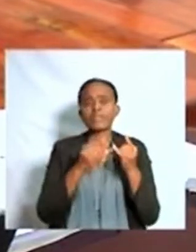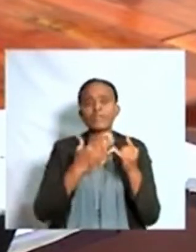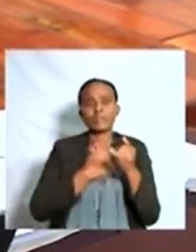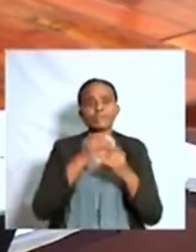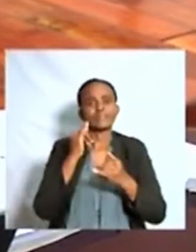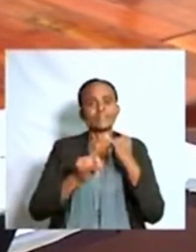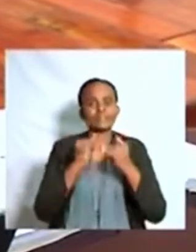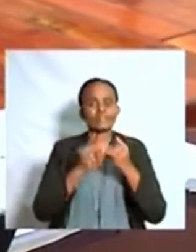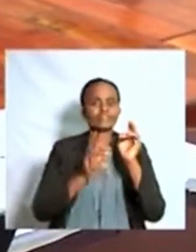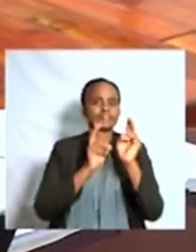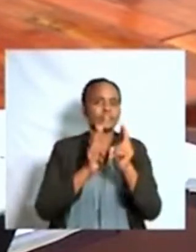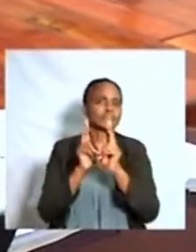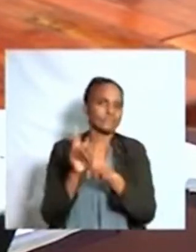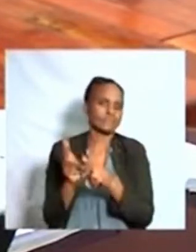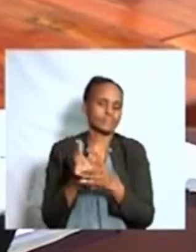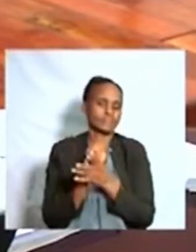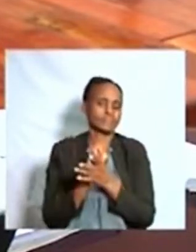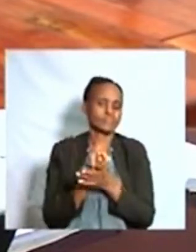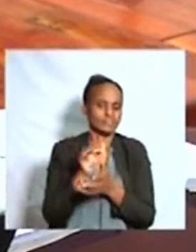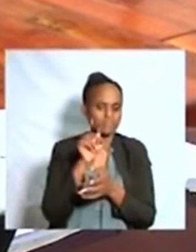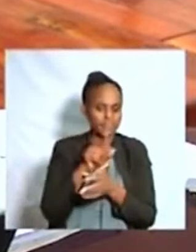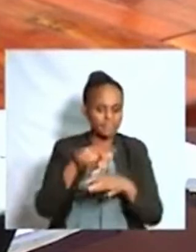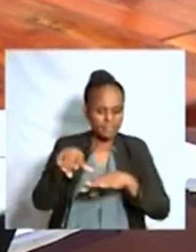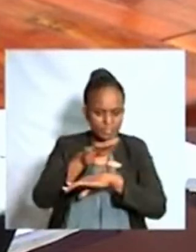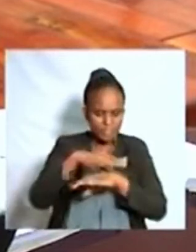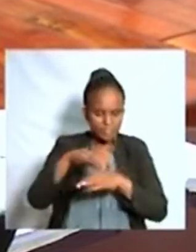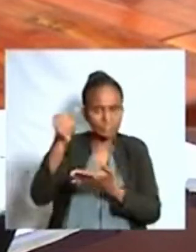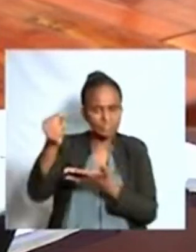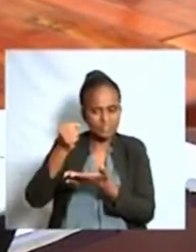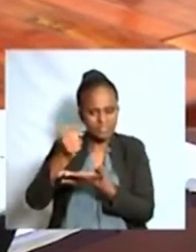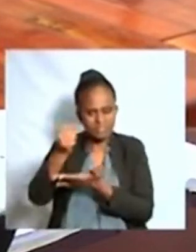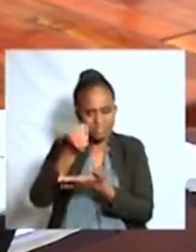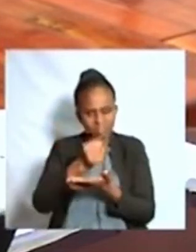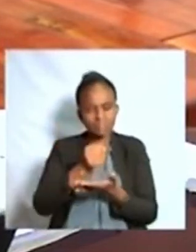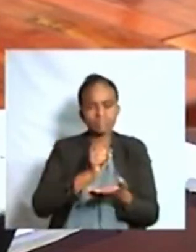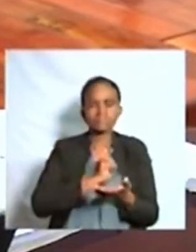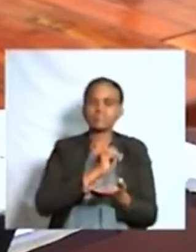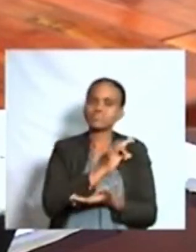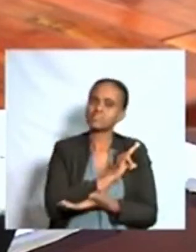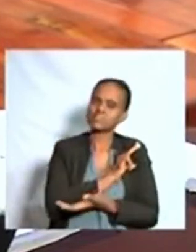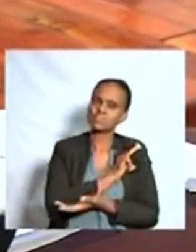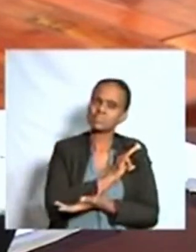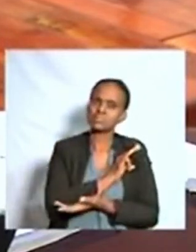response was on the overemployment of staff.